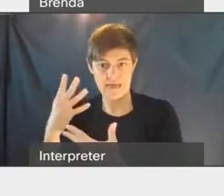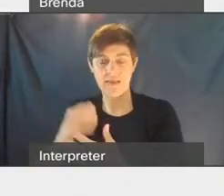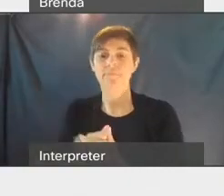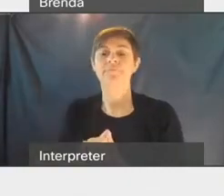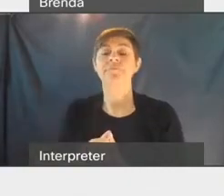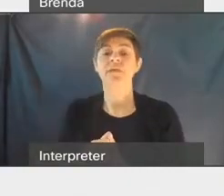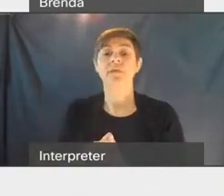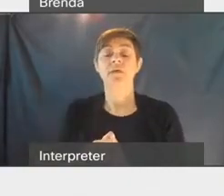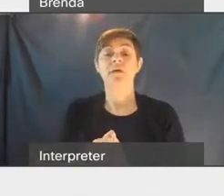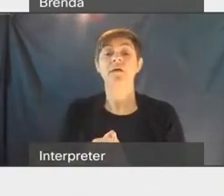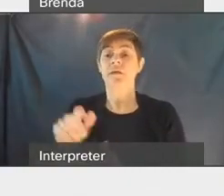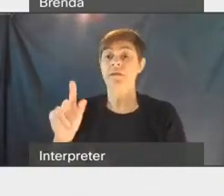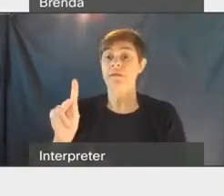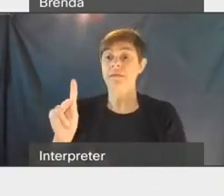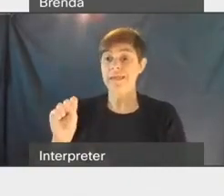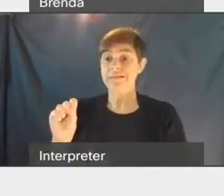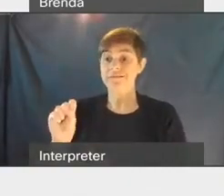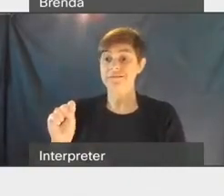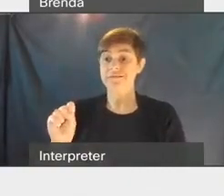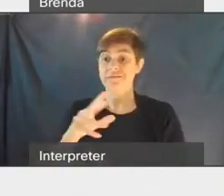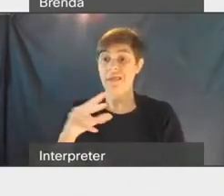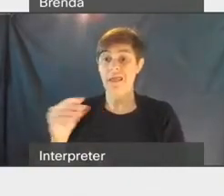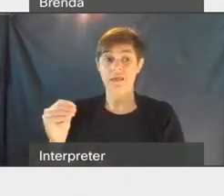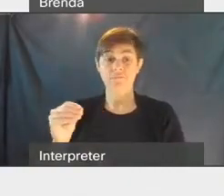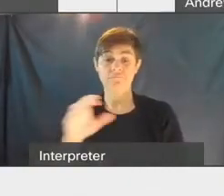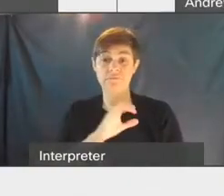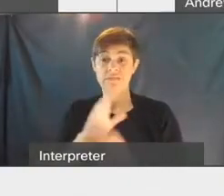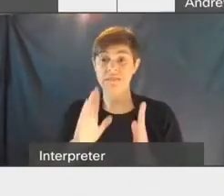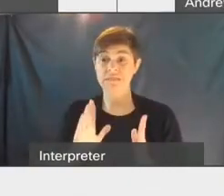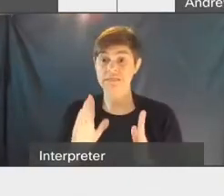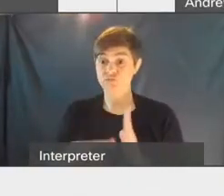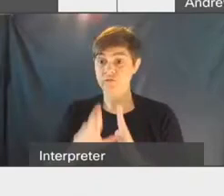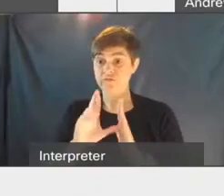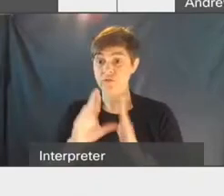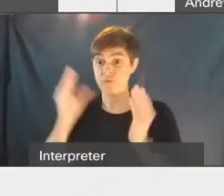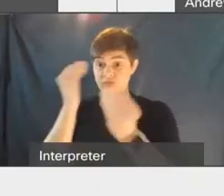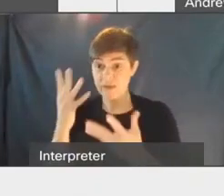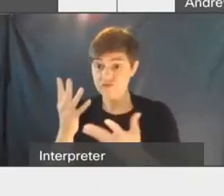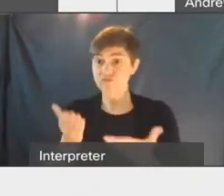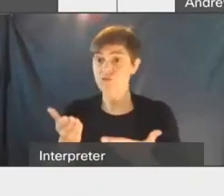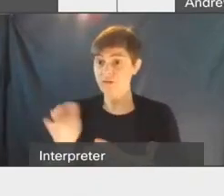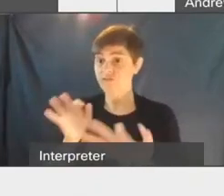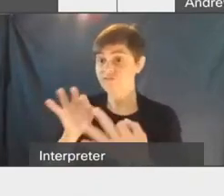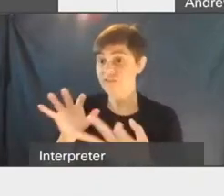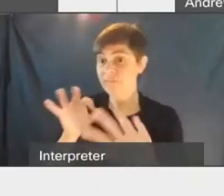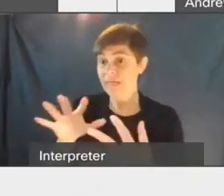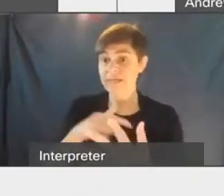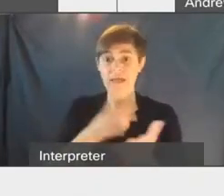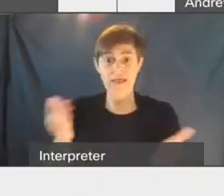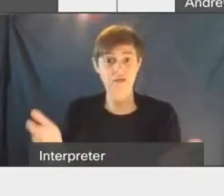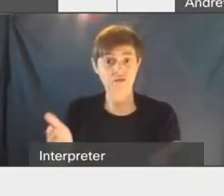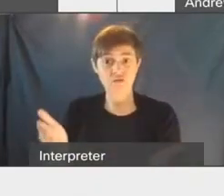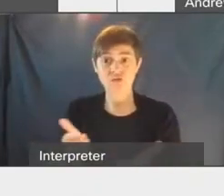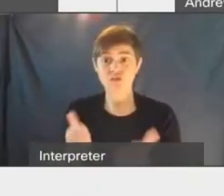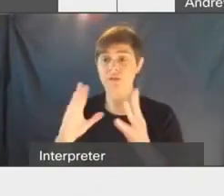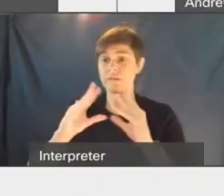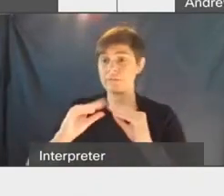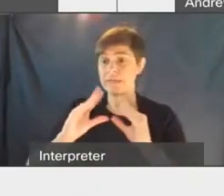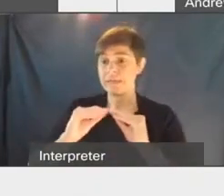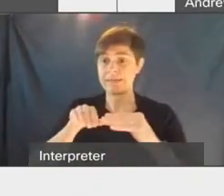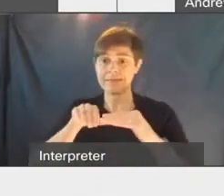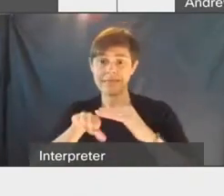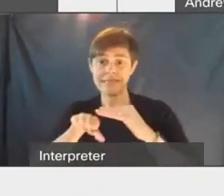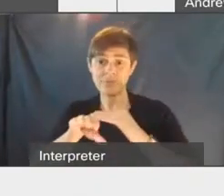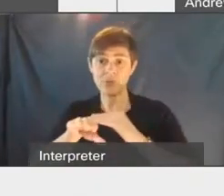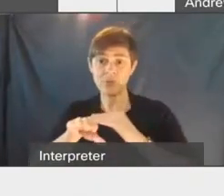can review that data and offer input as well. I would encourage that these meetings be accessible, available online,